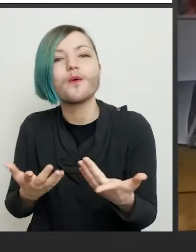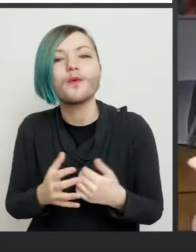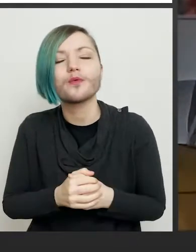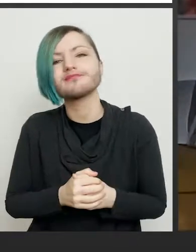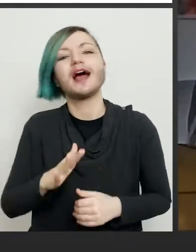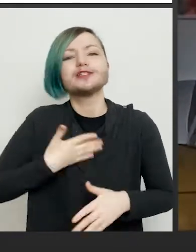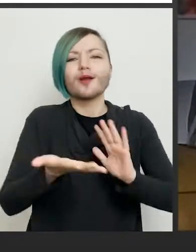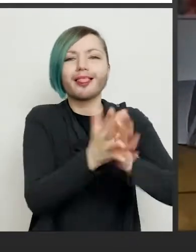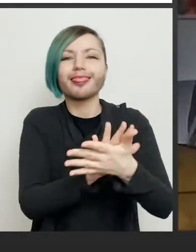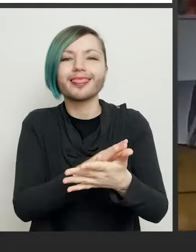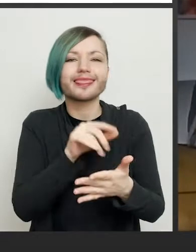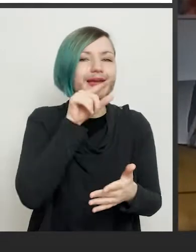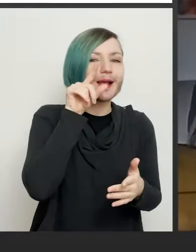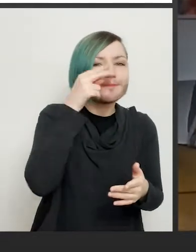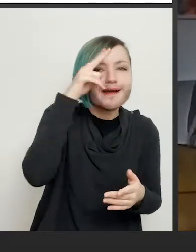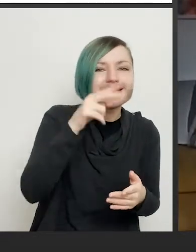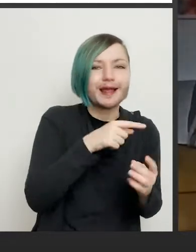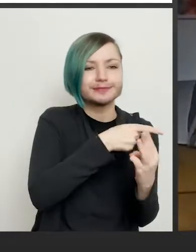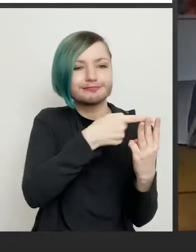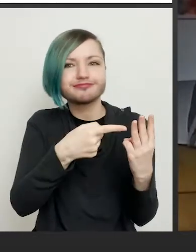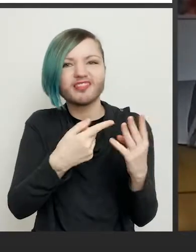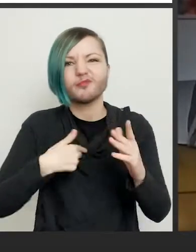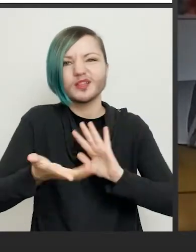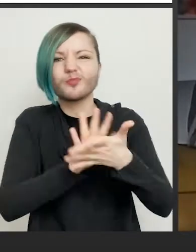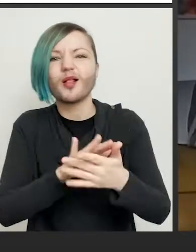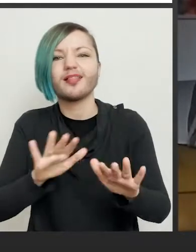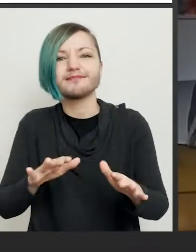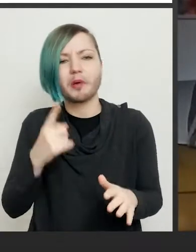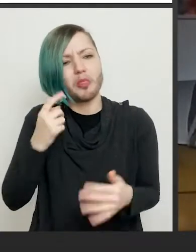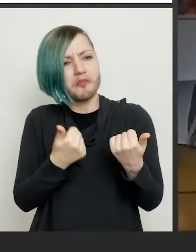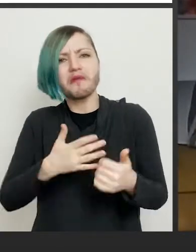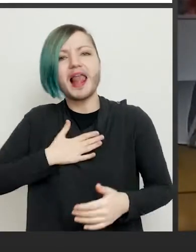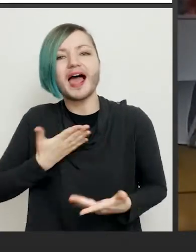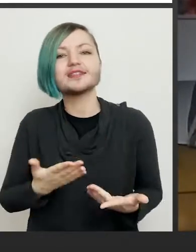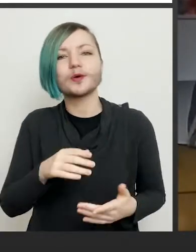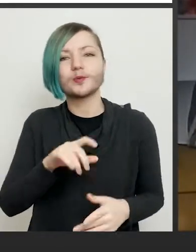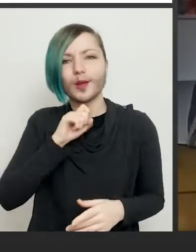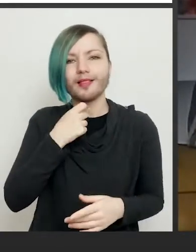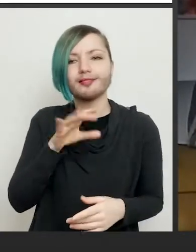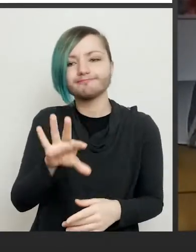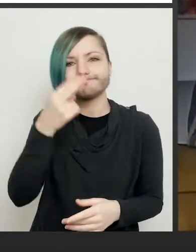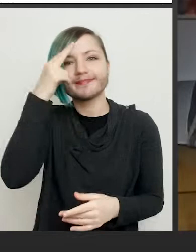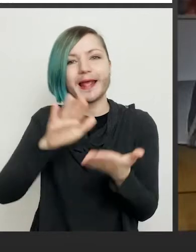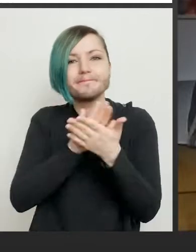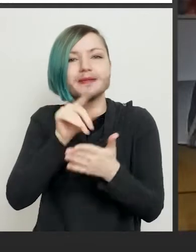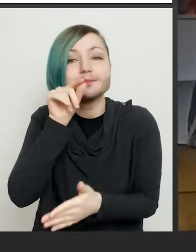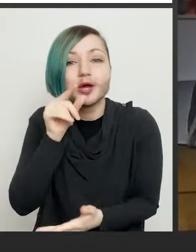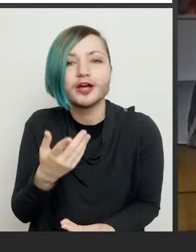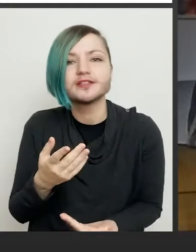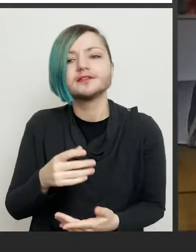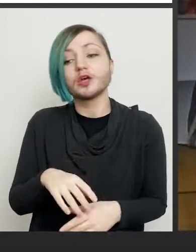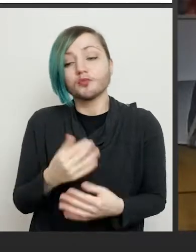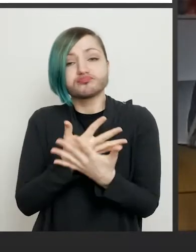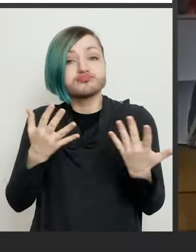just completely ruin the whole thing, because I thought it was quite cool. And I just realized, well, okay, there are lots of,